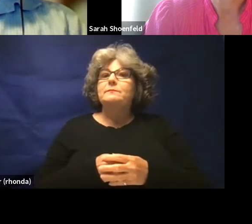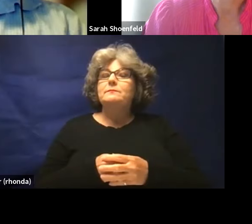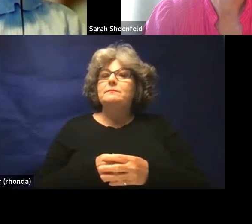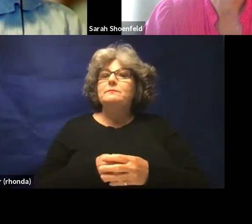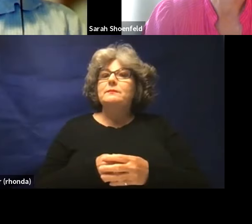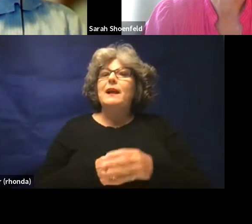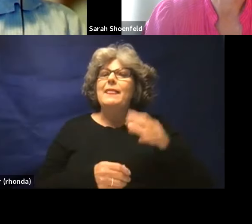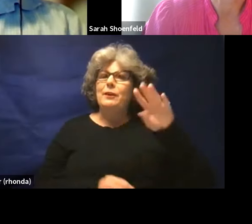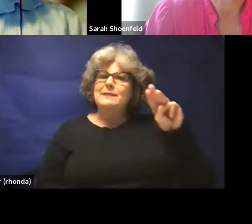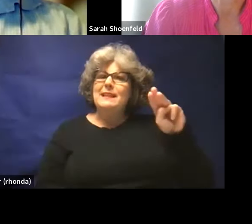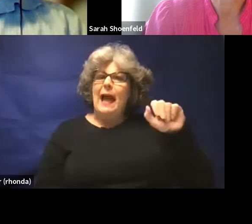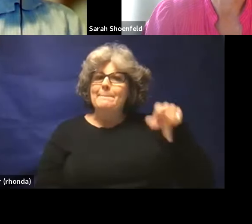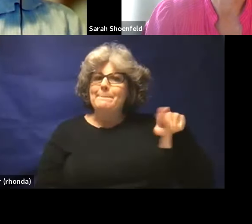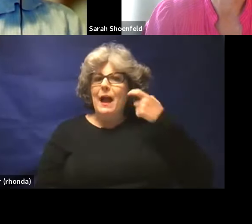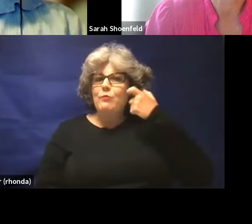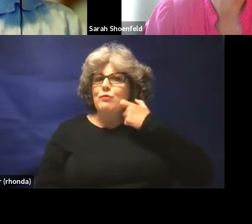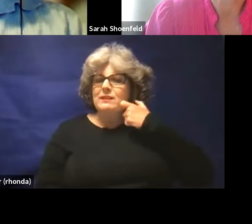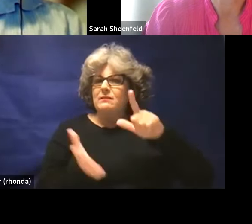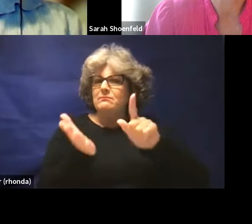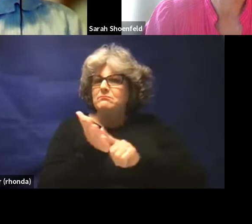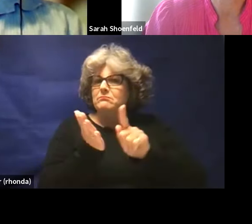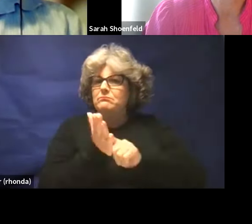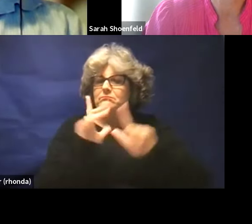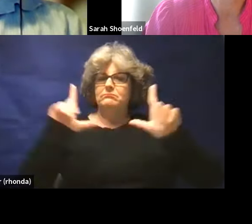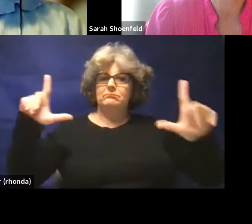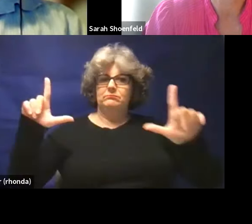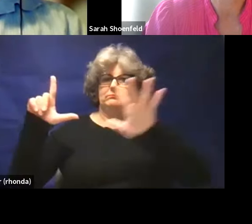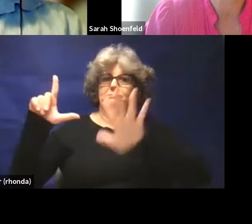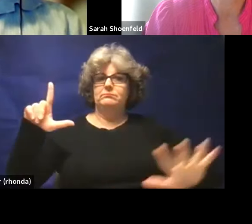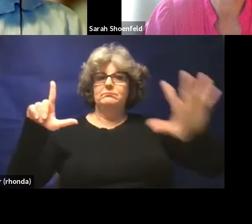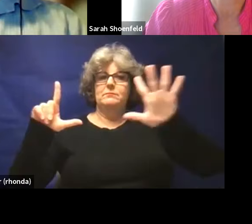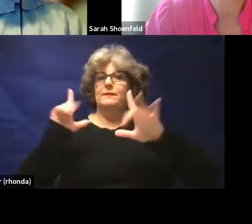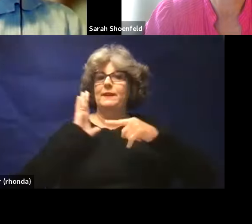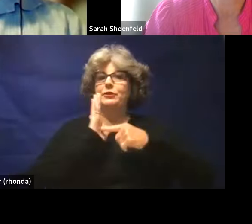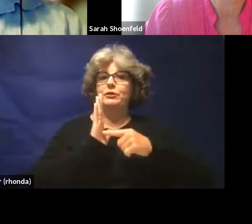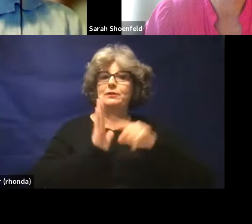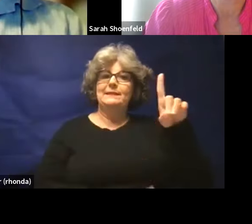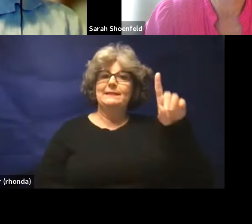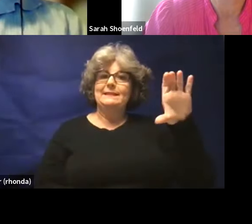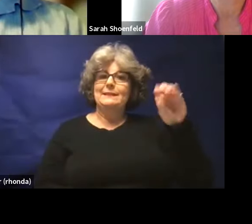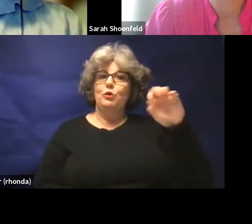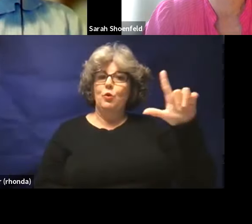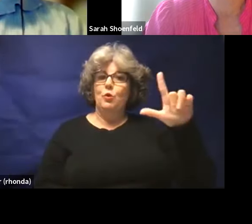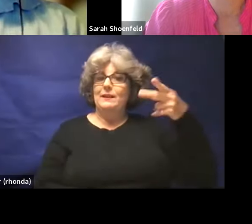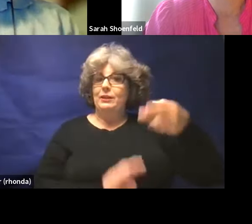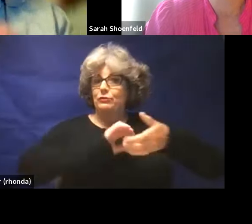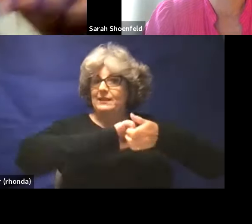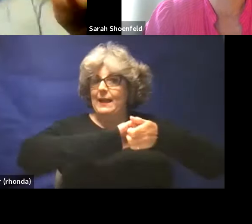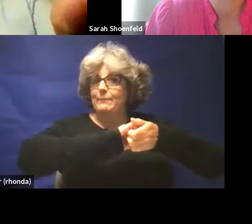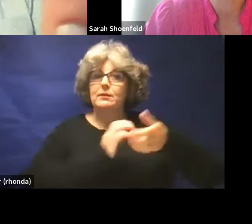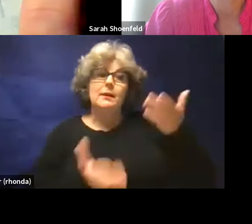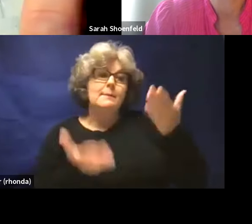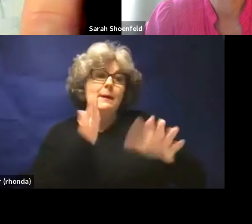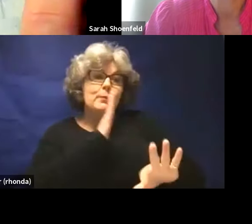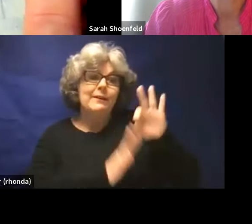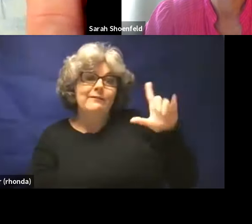there's a map that was recently produced that identifies, so it's through the DC Oral History Collaborative, and maybe we can